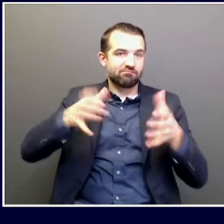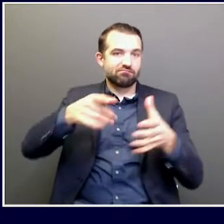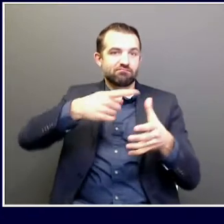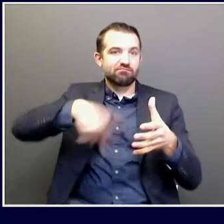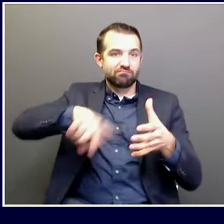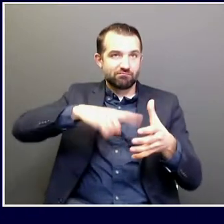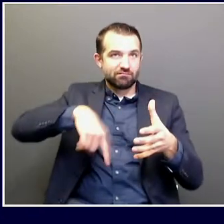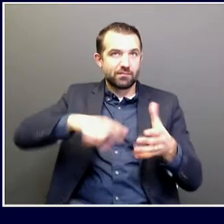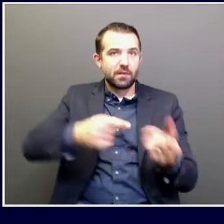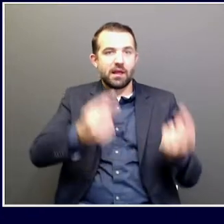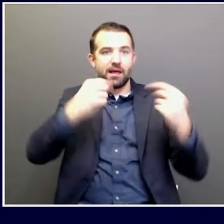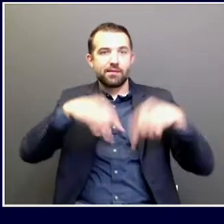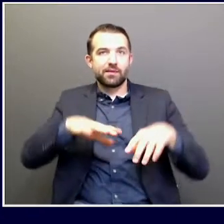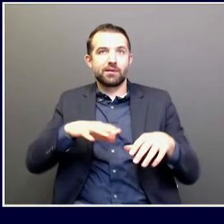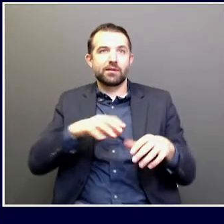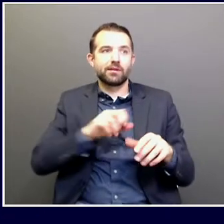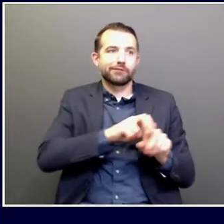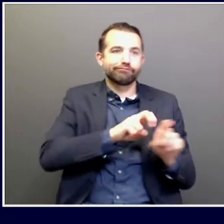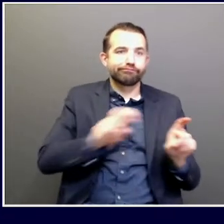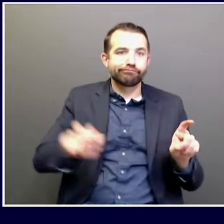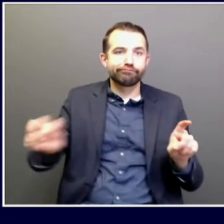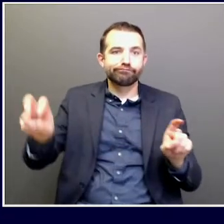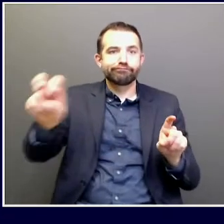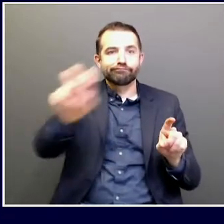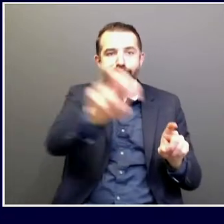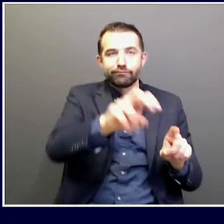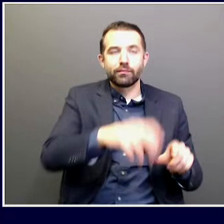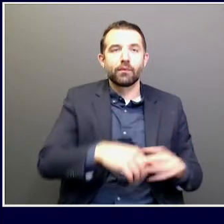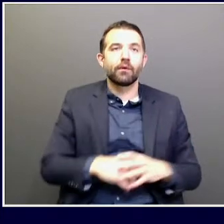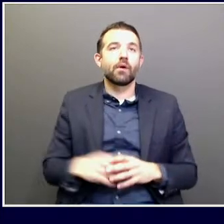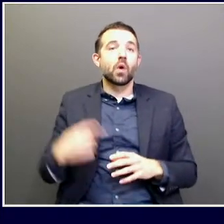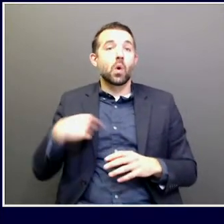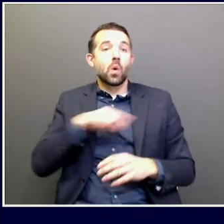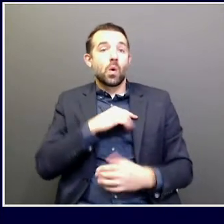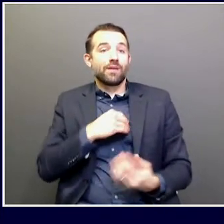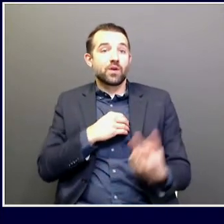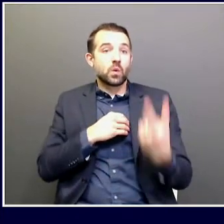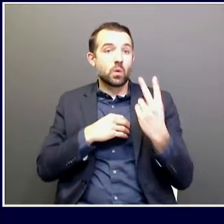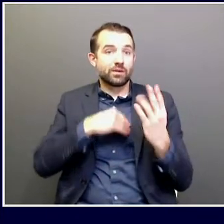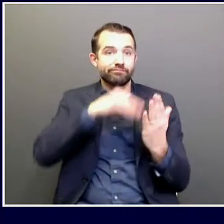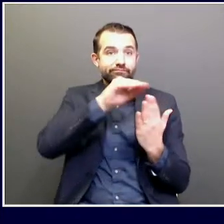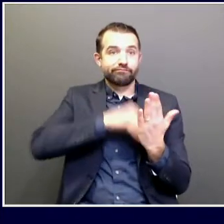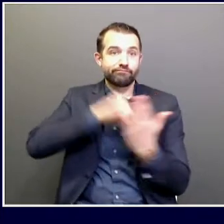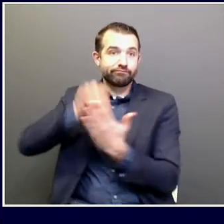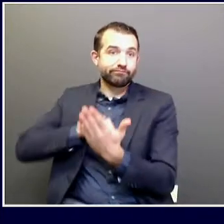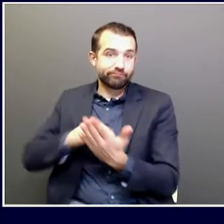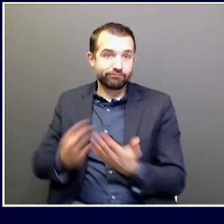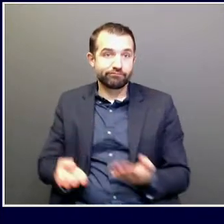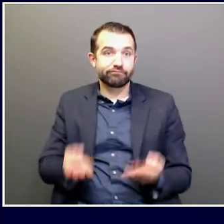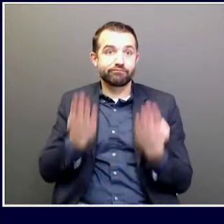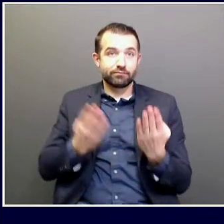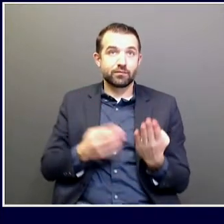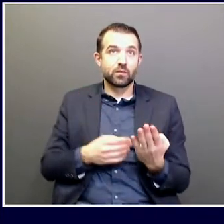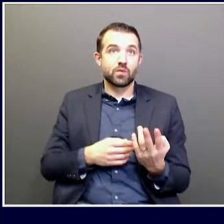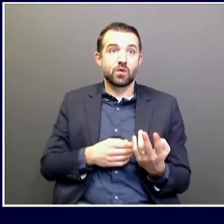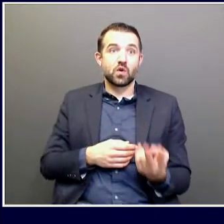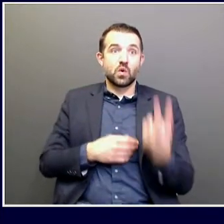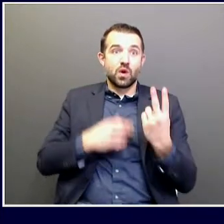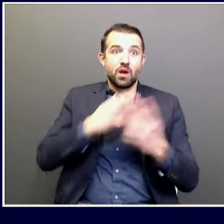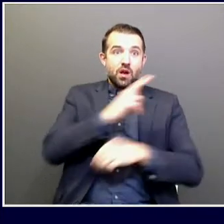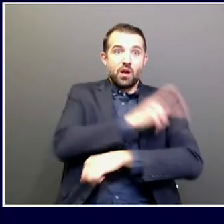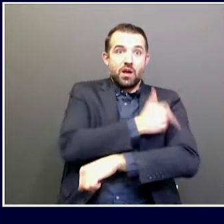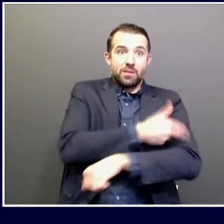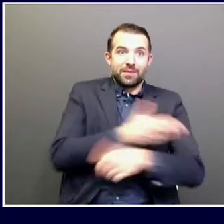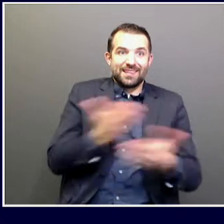have 2 applications that are in from different hospitals in Maine. We expect to support other hospitals as needed. We've